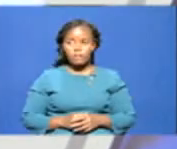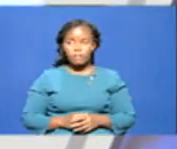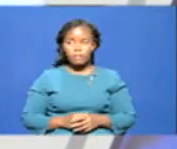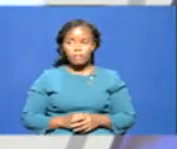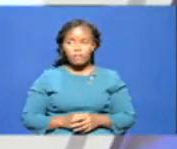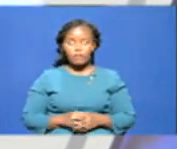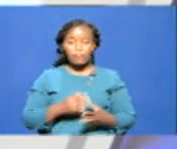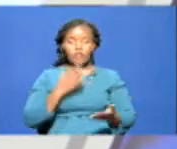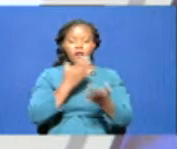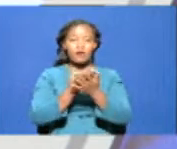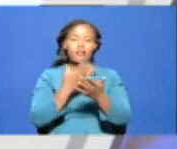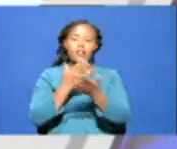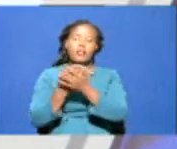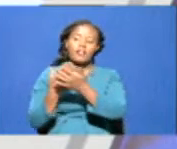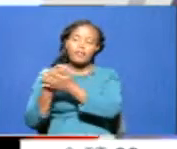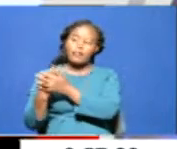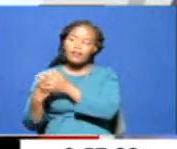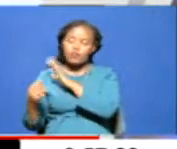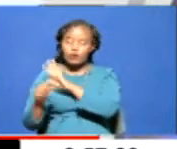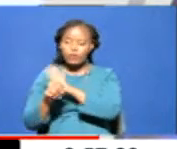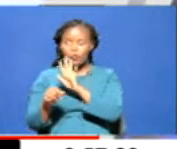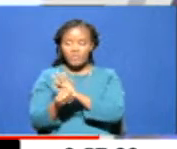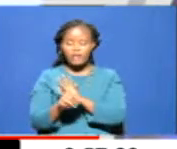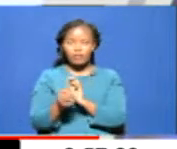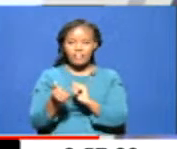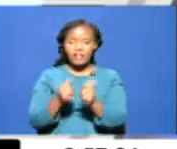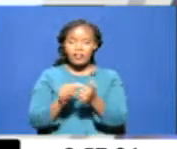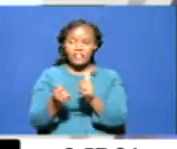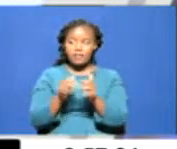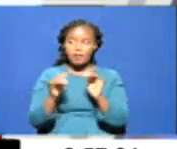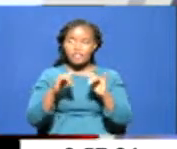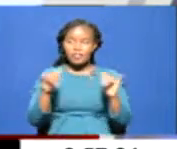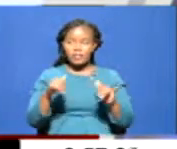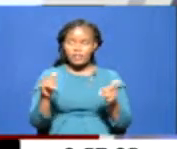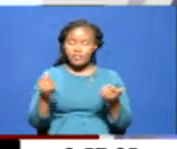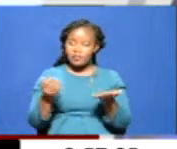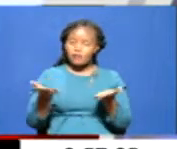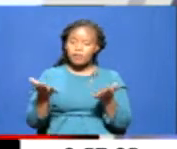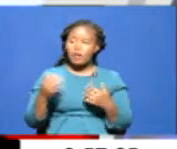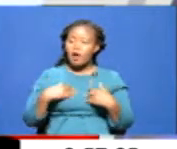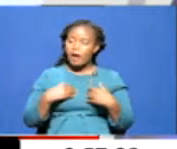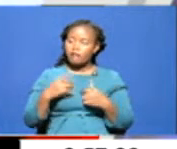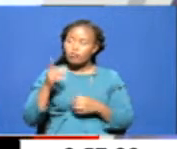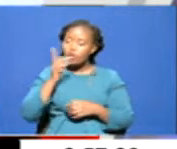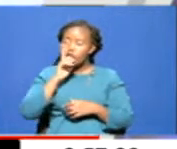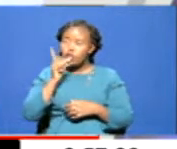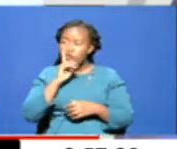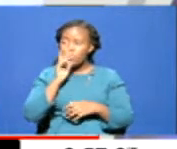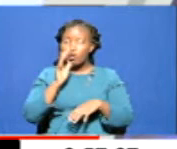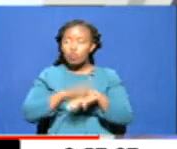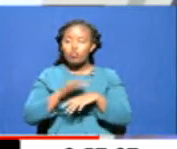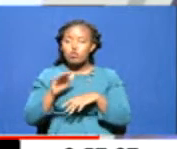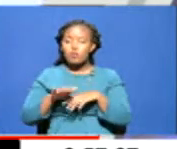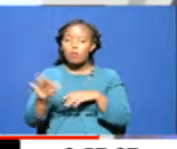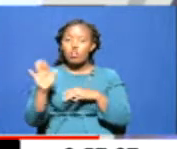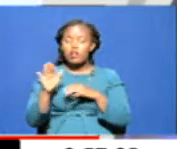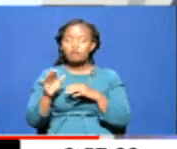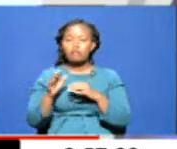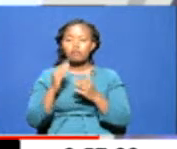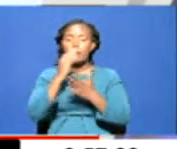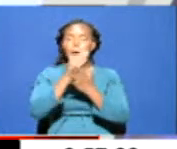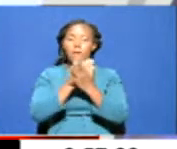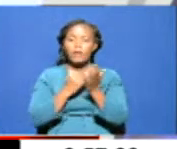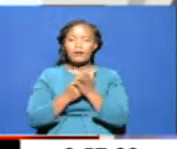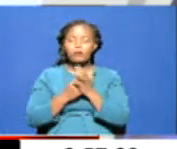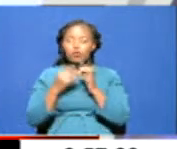Thank you very much, indeed, Richard Munga. I'm reminded tomorrow the Good Morning Kenya team will be hosting the CS